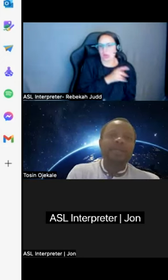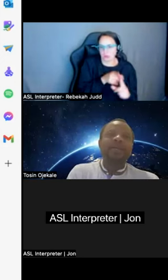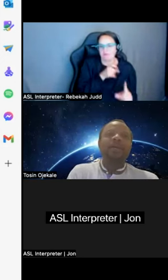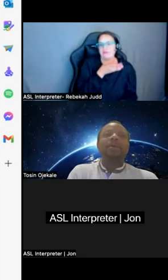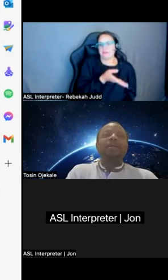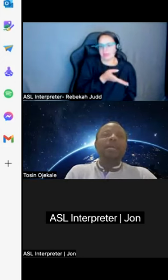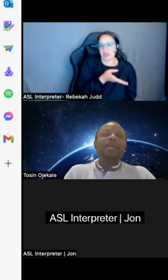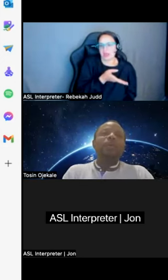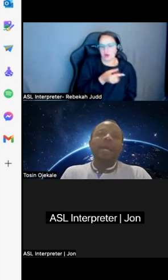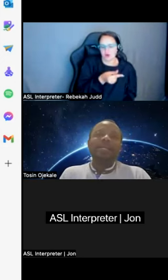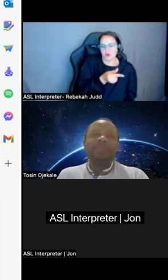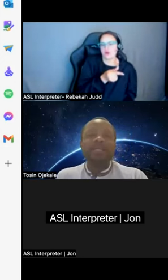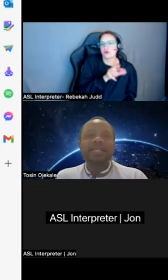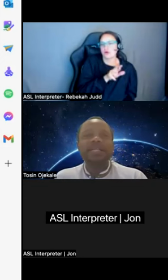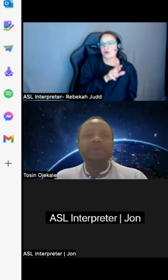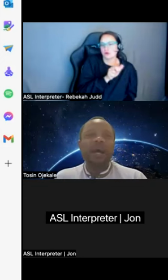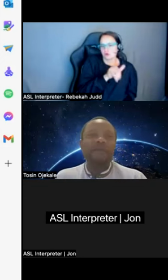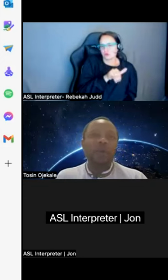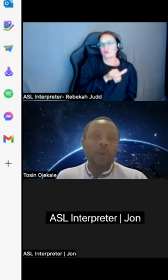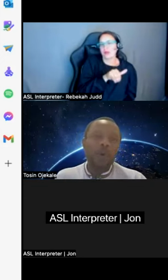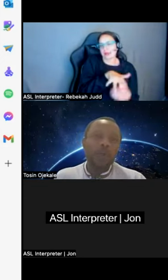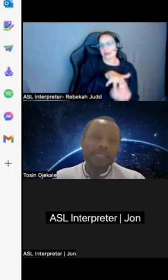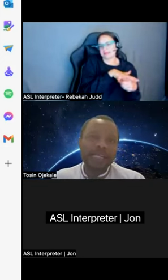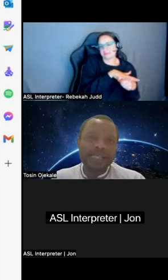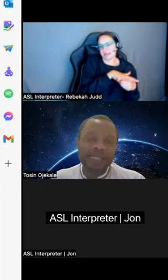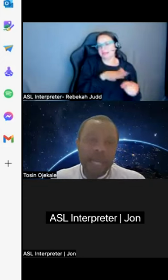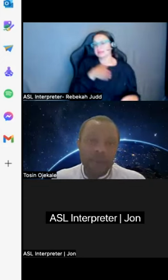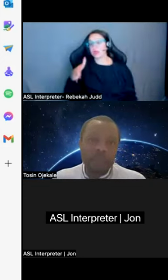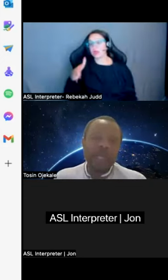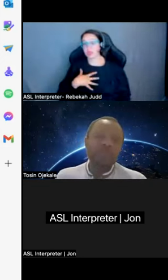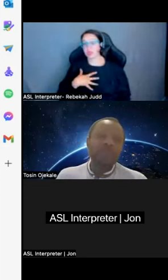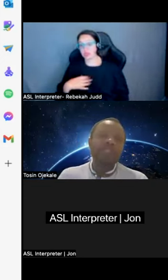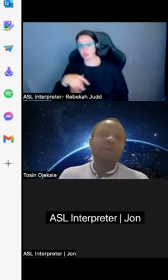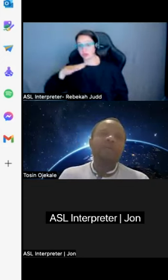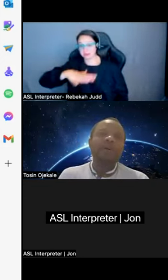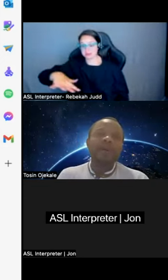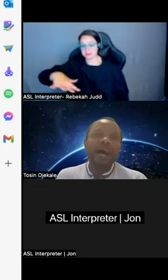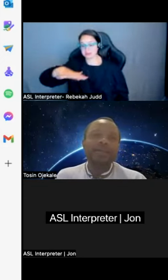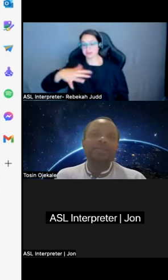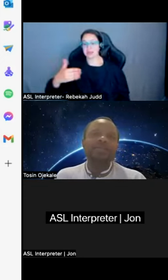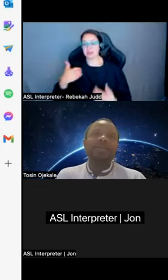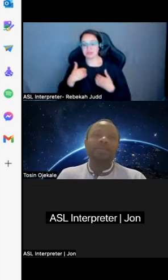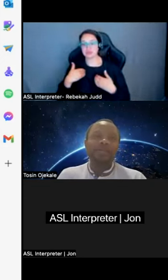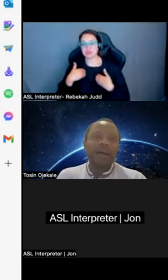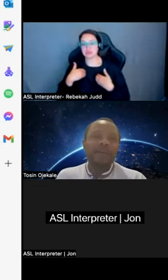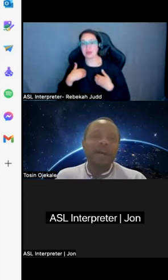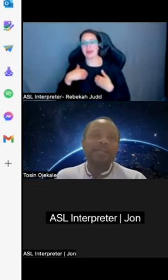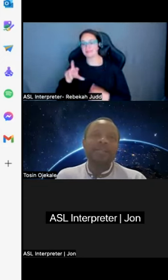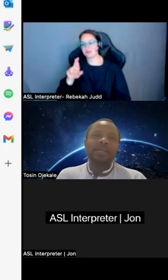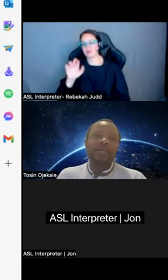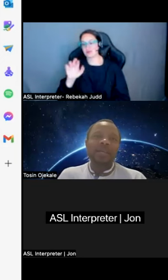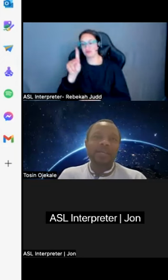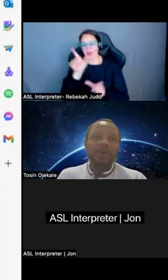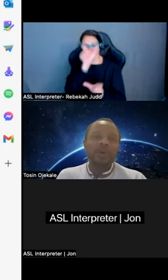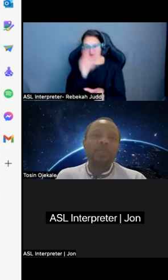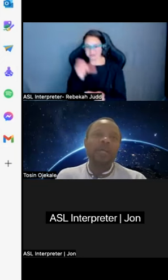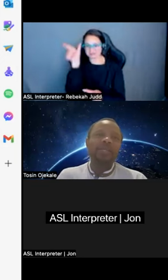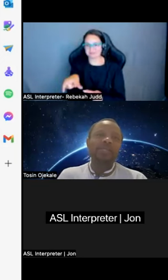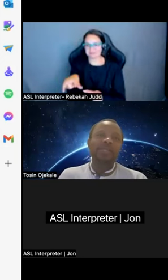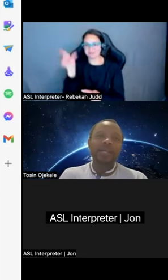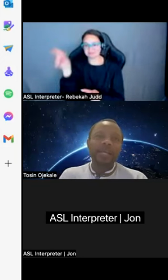spaces. Then in the white spaces, you have your core data center equipment, which is more of the racks, the servers, the